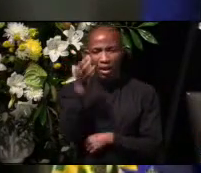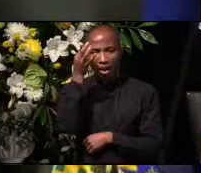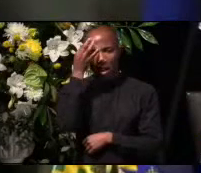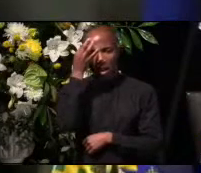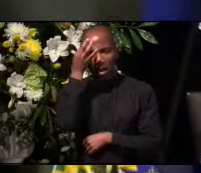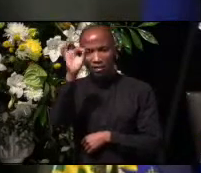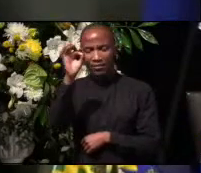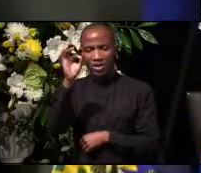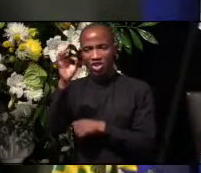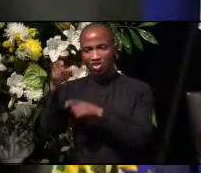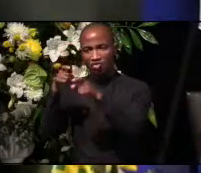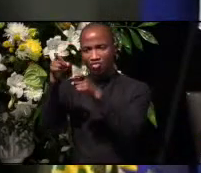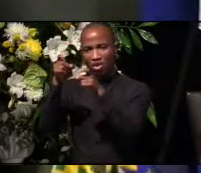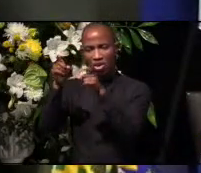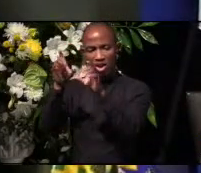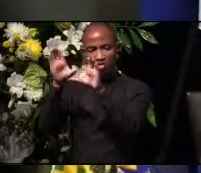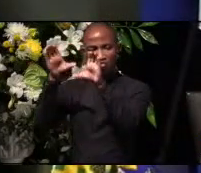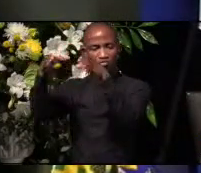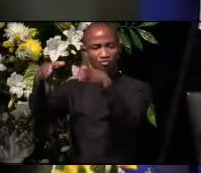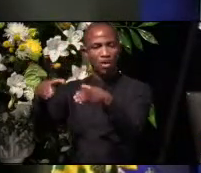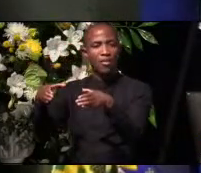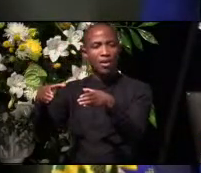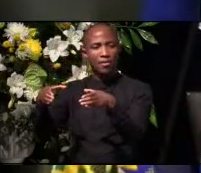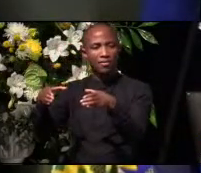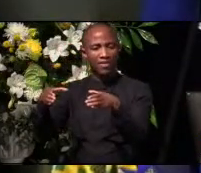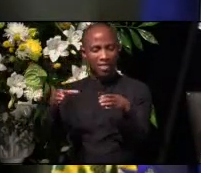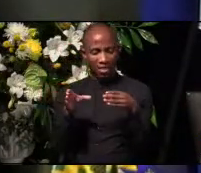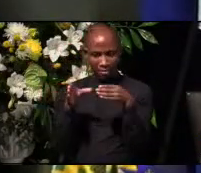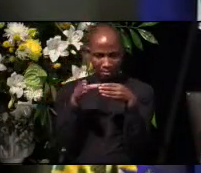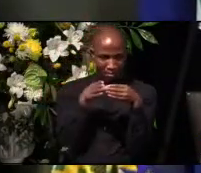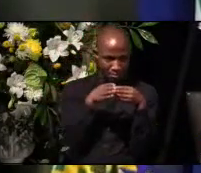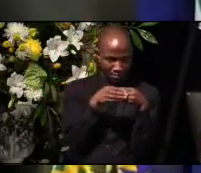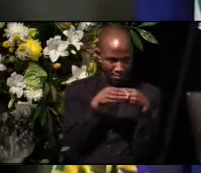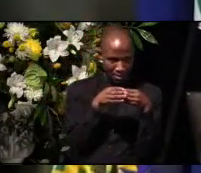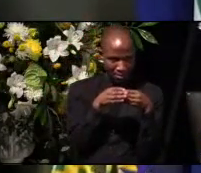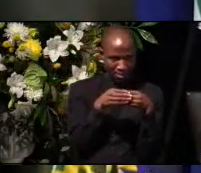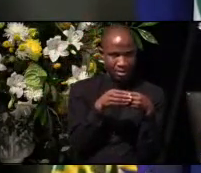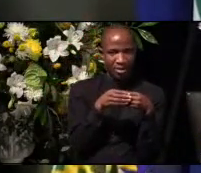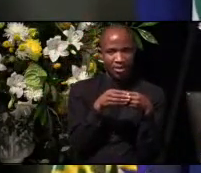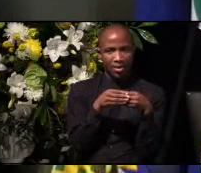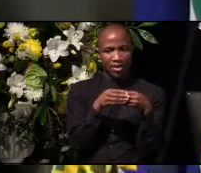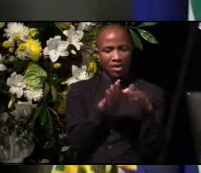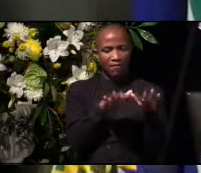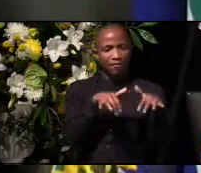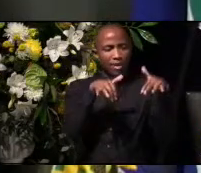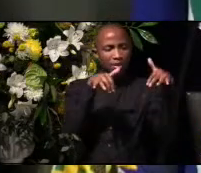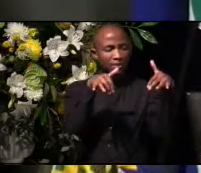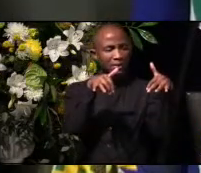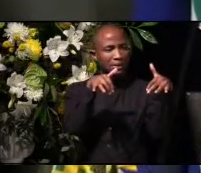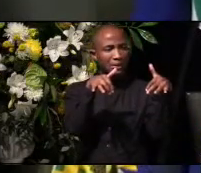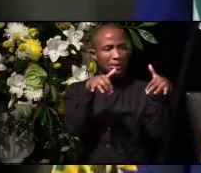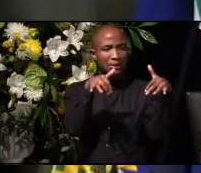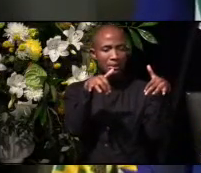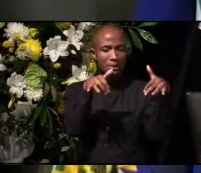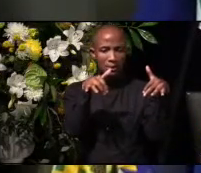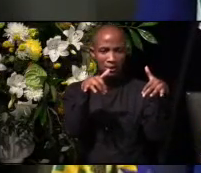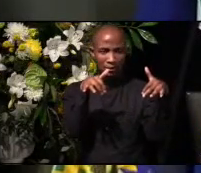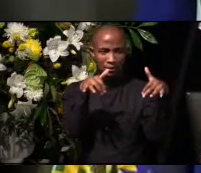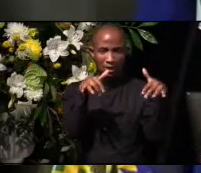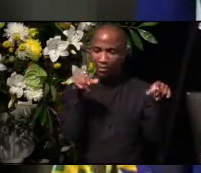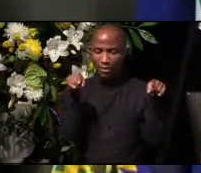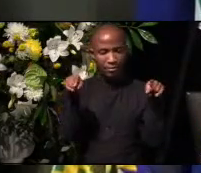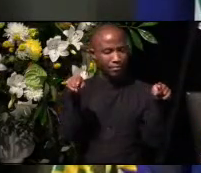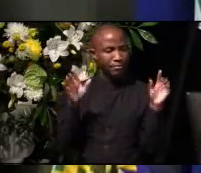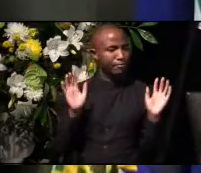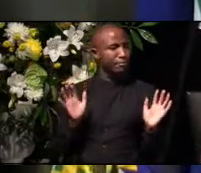governing party with their members of parliament in Parliament and it was this symbiosis between the